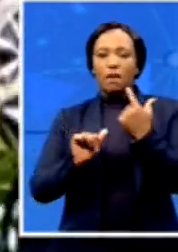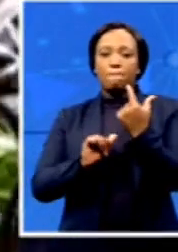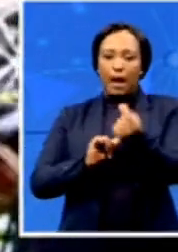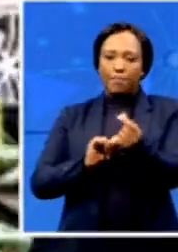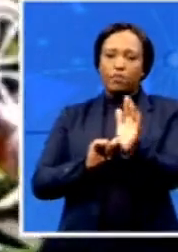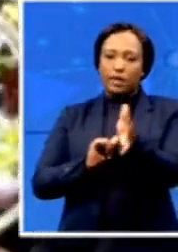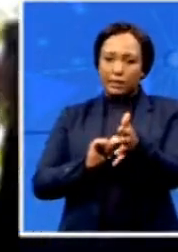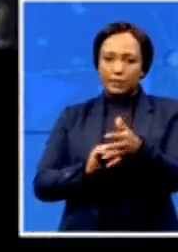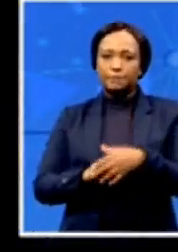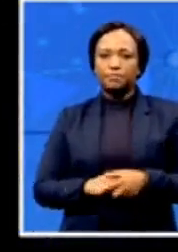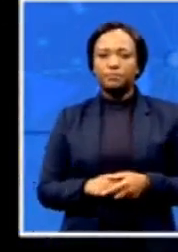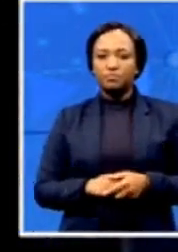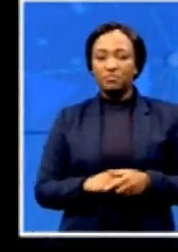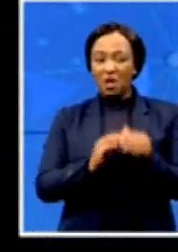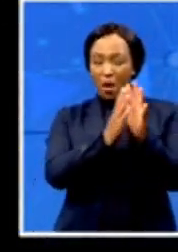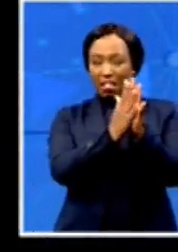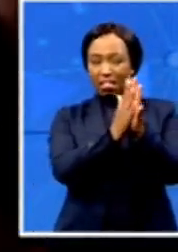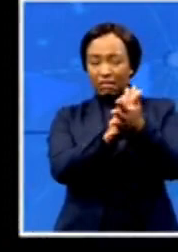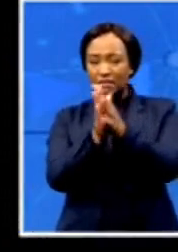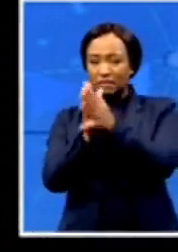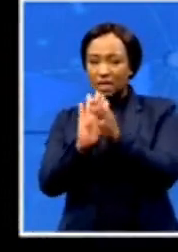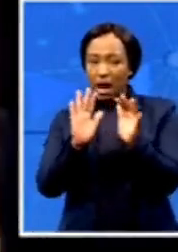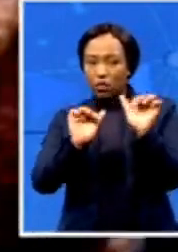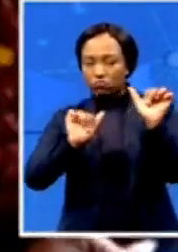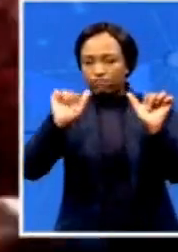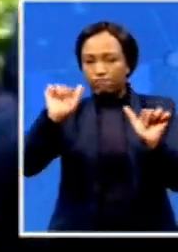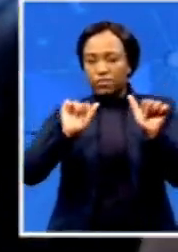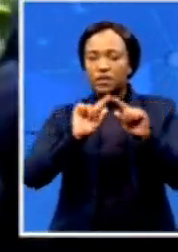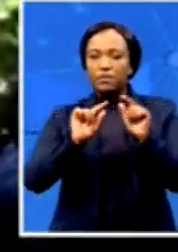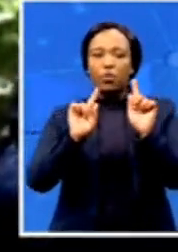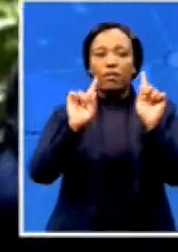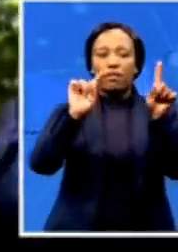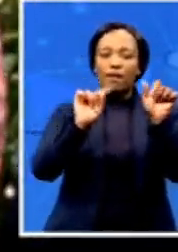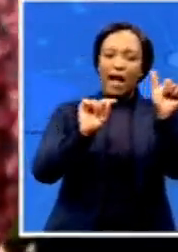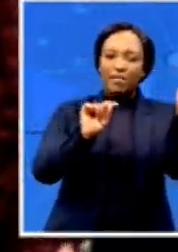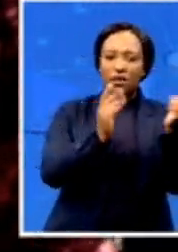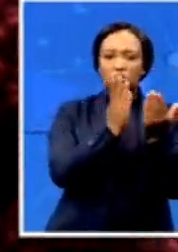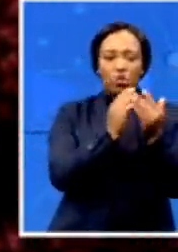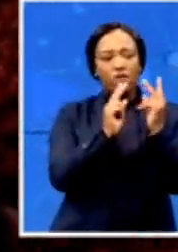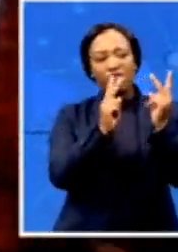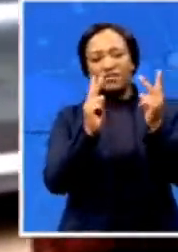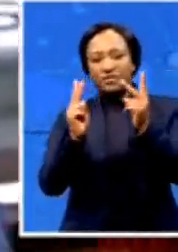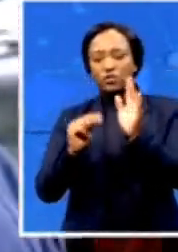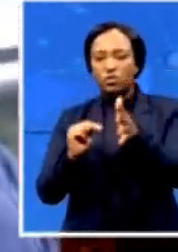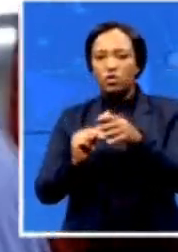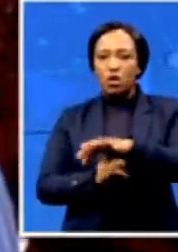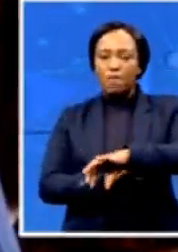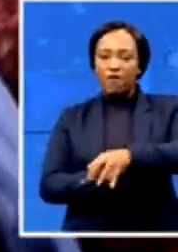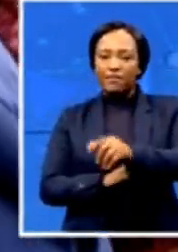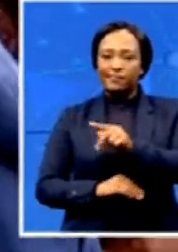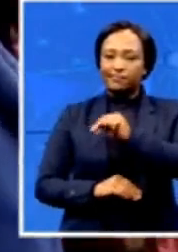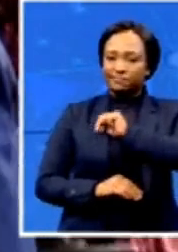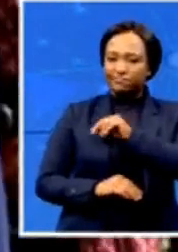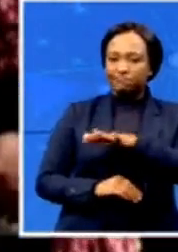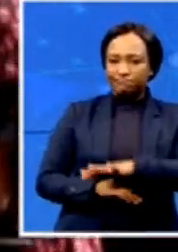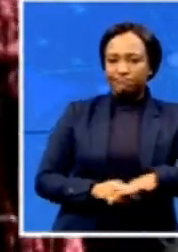schools. They will be visiting other schools as well here in the province of KwaZulu-Natal. Let's